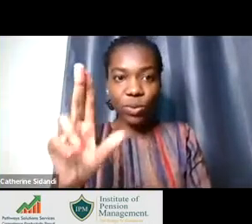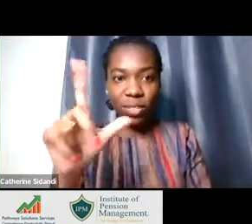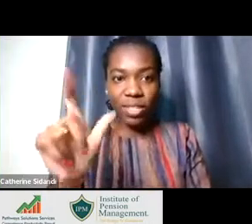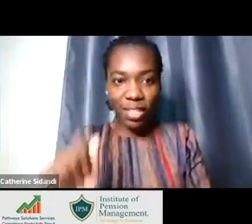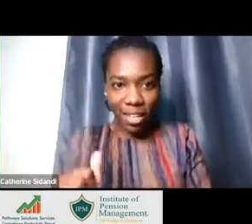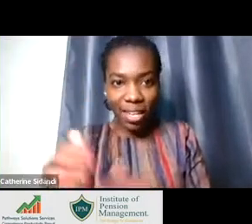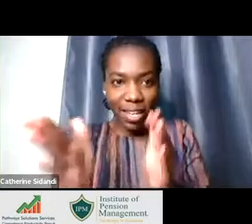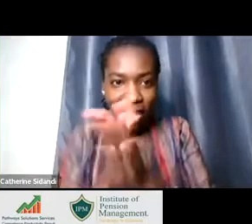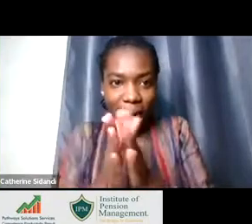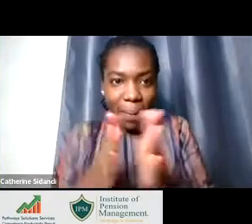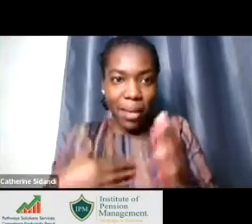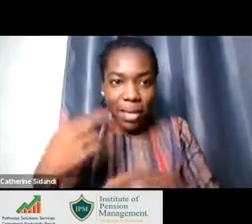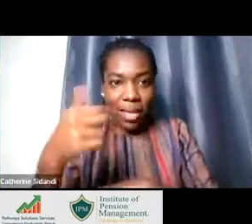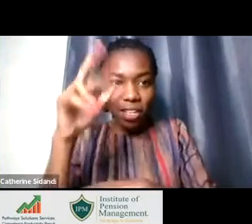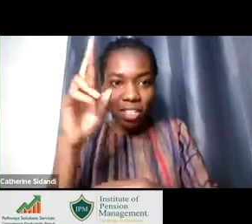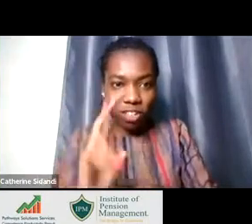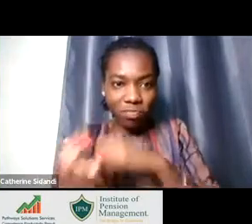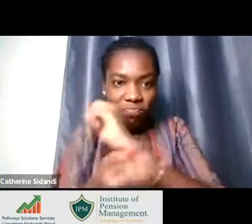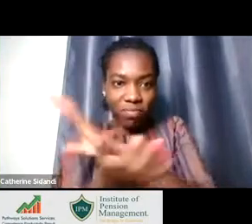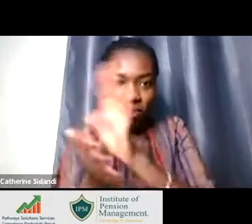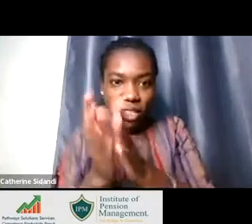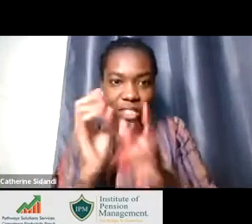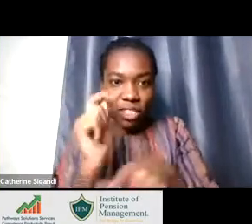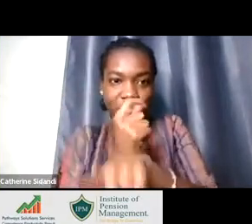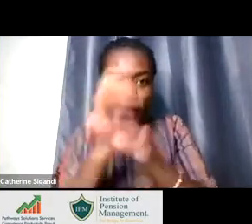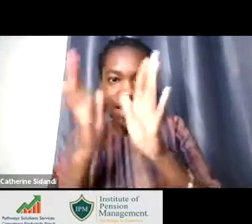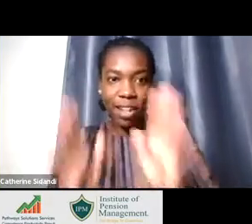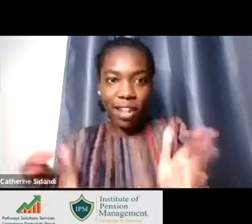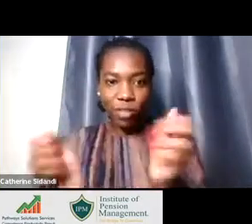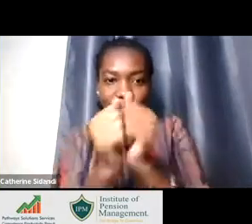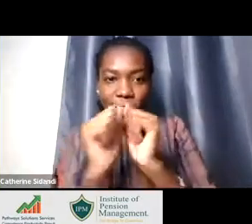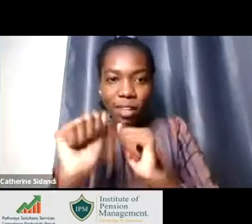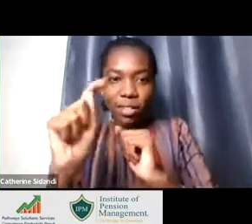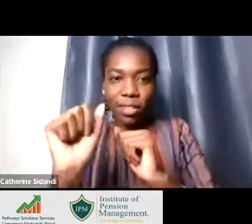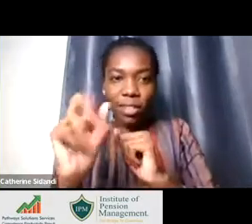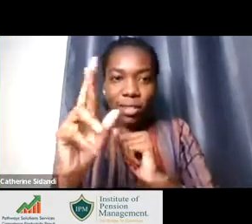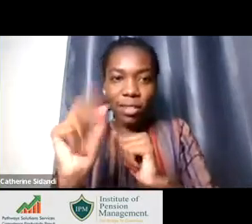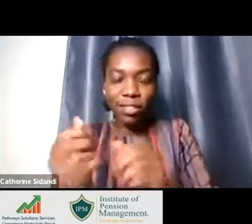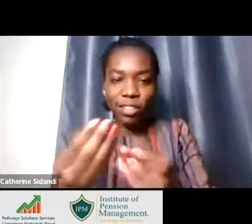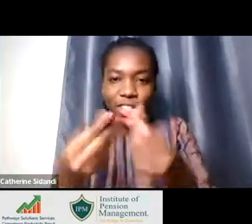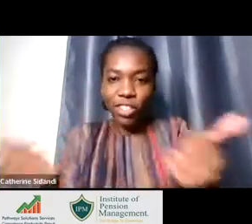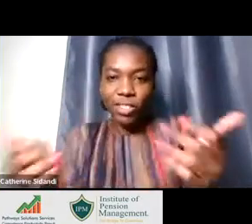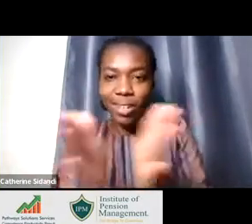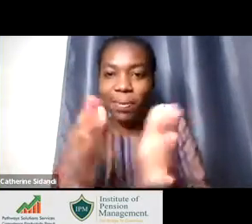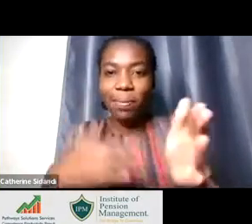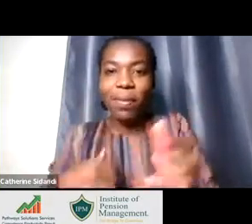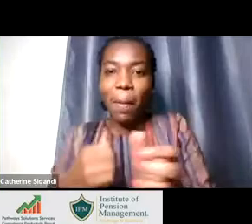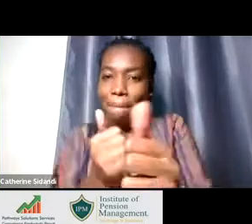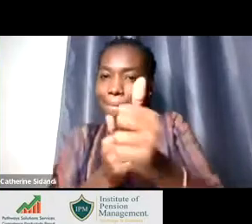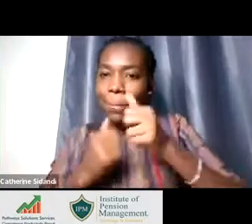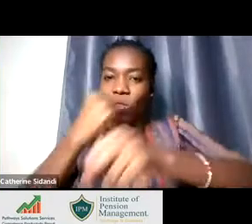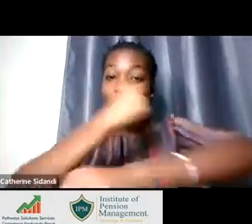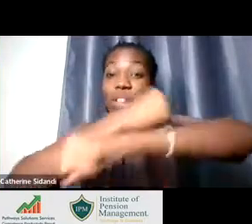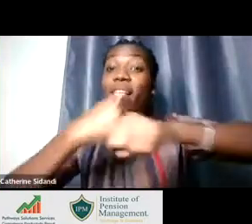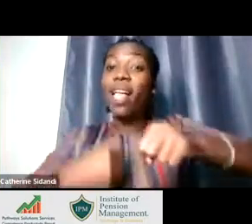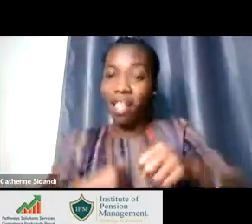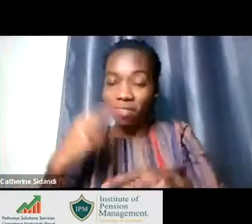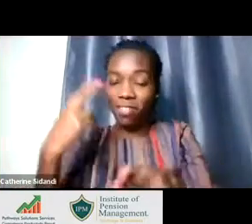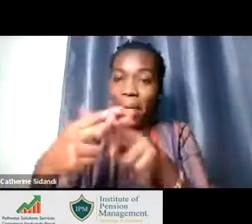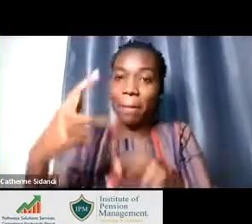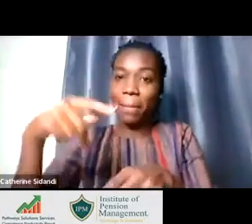am a HR consultant and trainer with Atara Solutions. I also run a carpentry school called Panessa Training